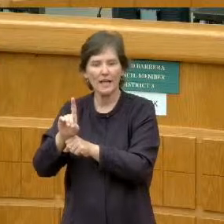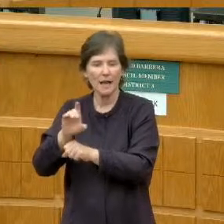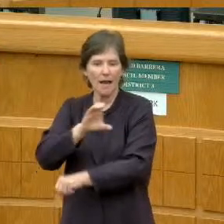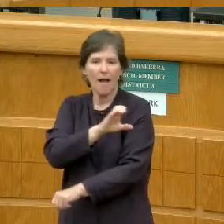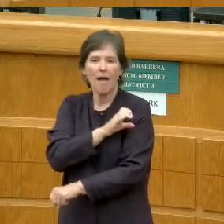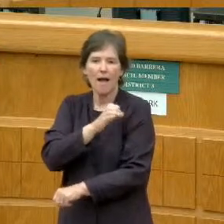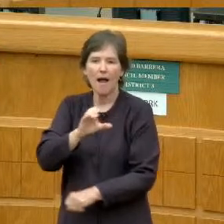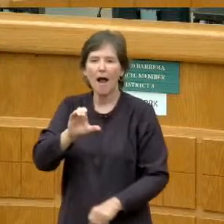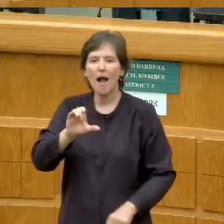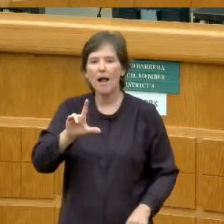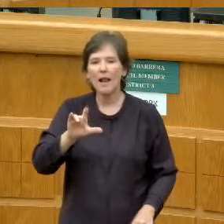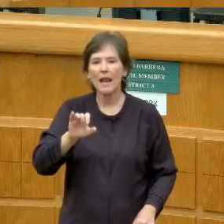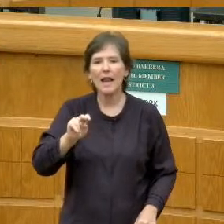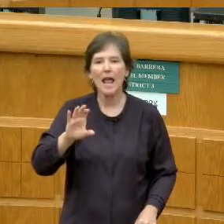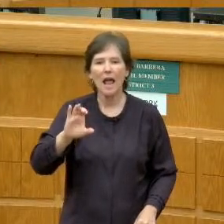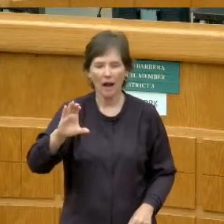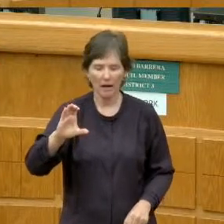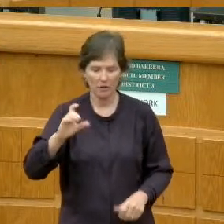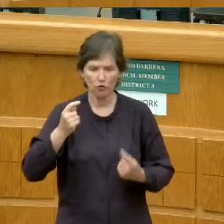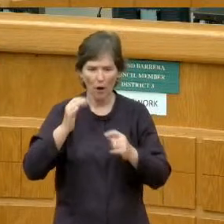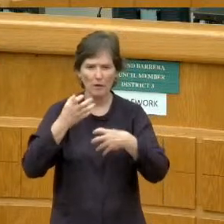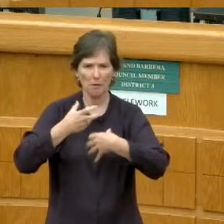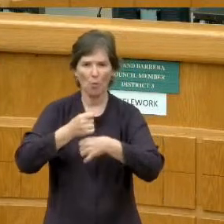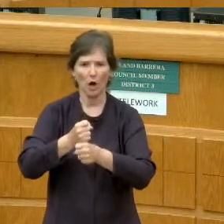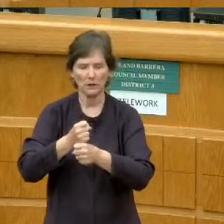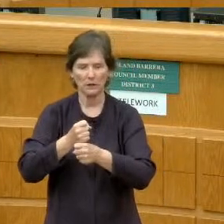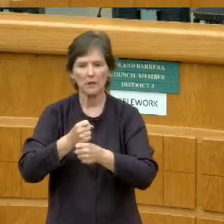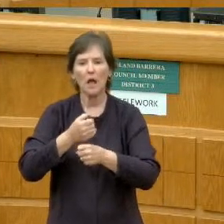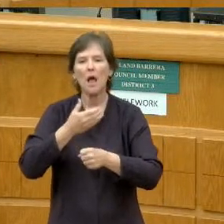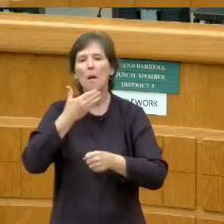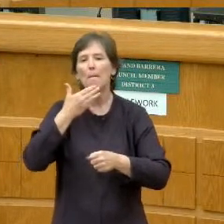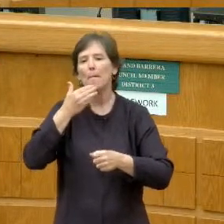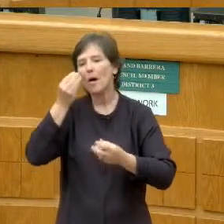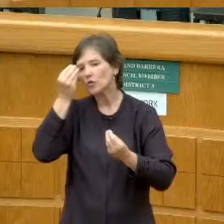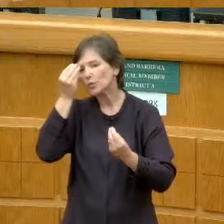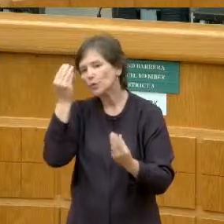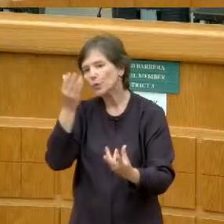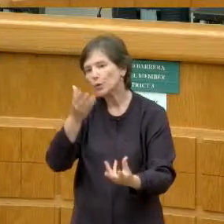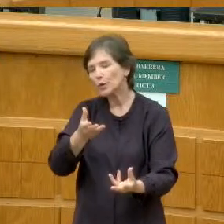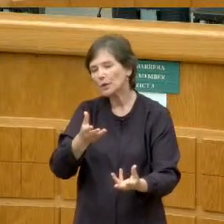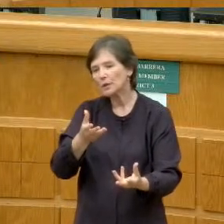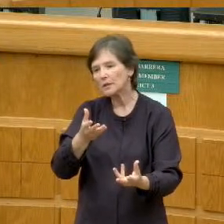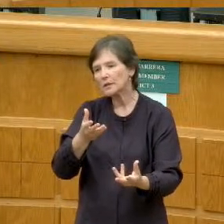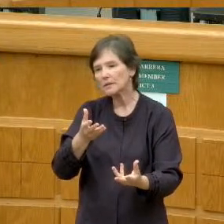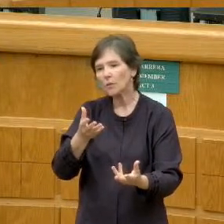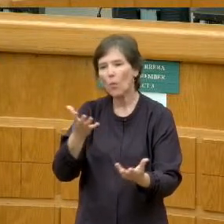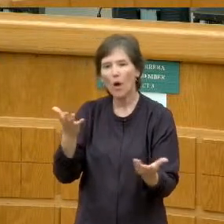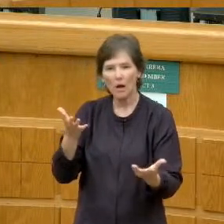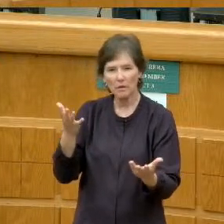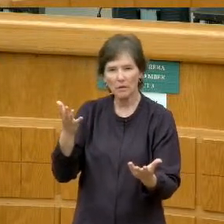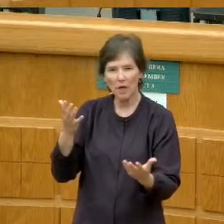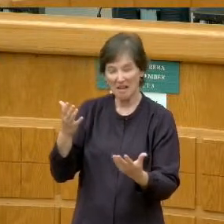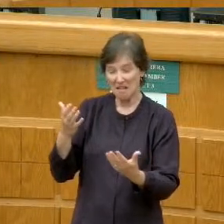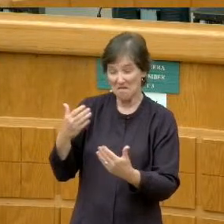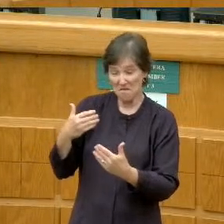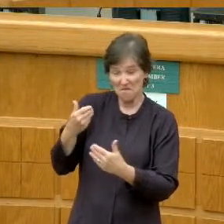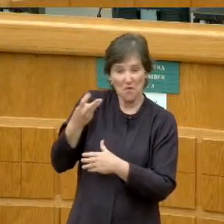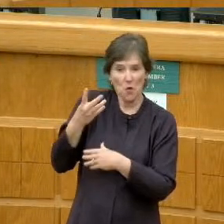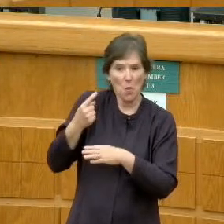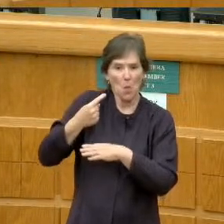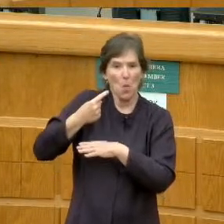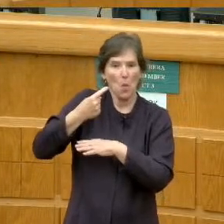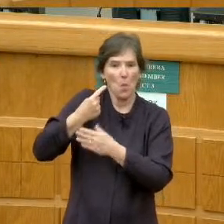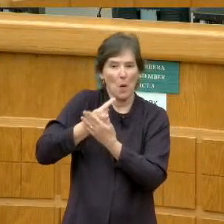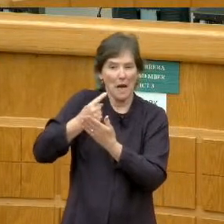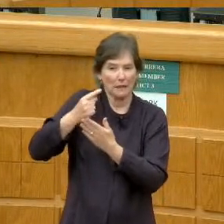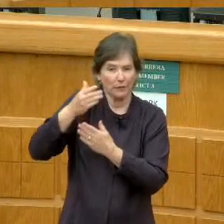how I can try to summarize. So the best news, I think, is that in the next few weeks, it will be open. We're